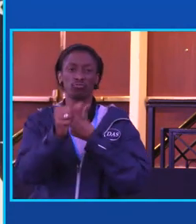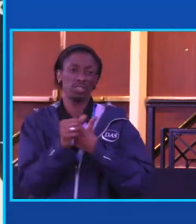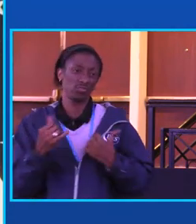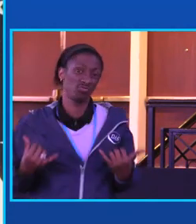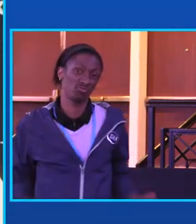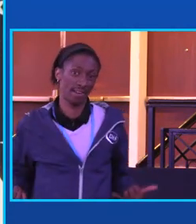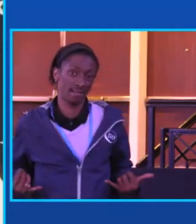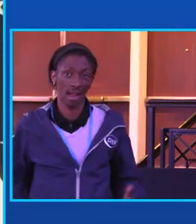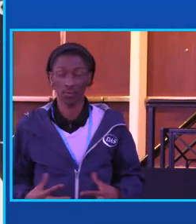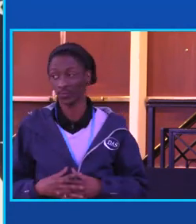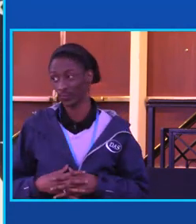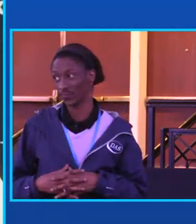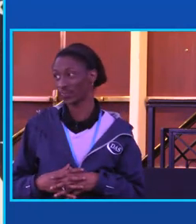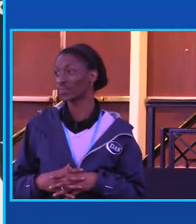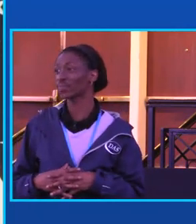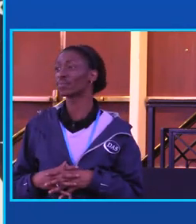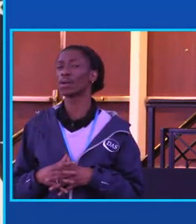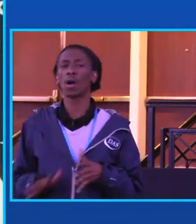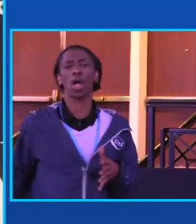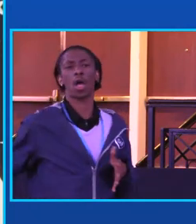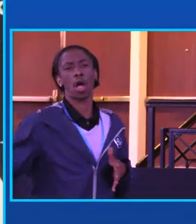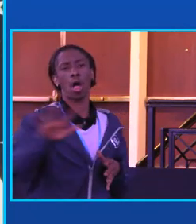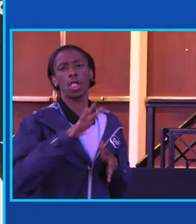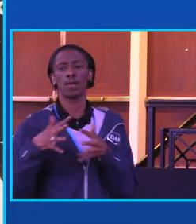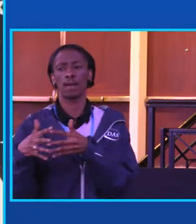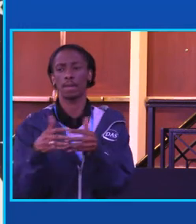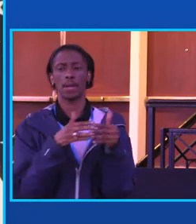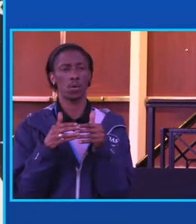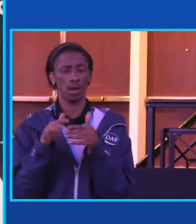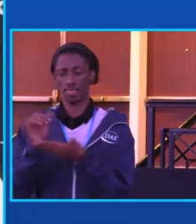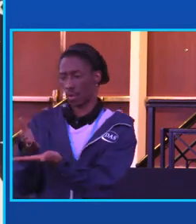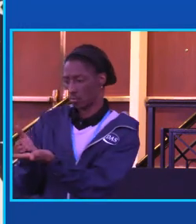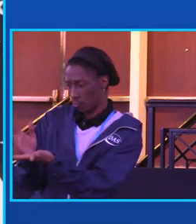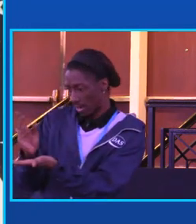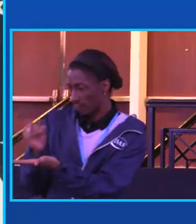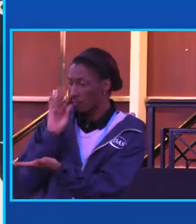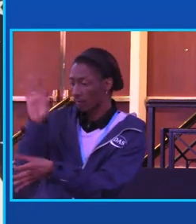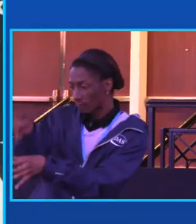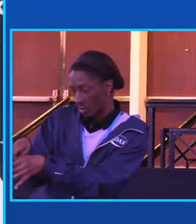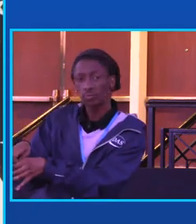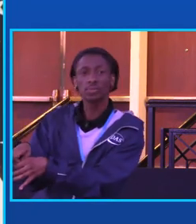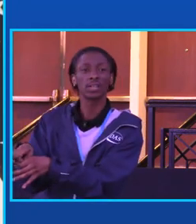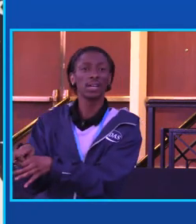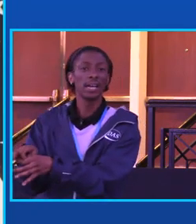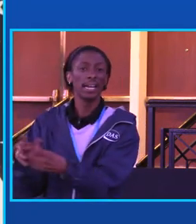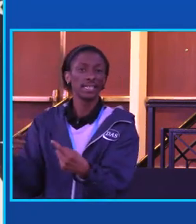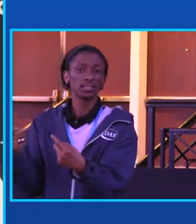now. Across the United States, the right to vote is under attack.